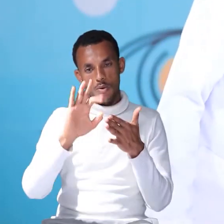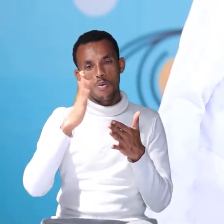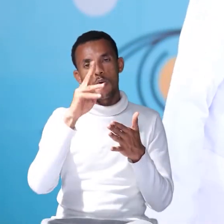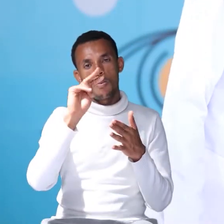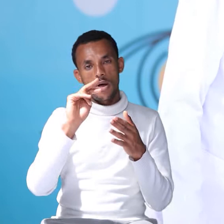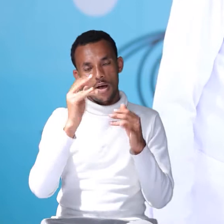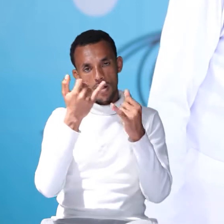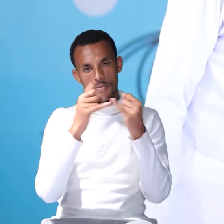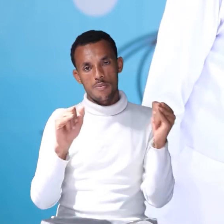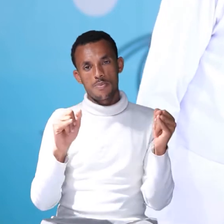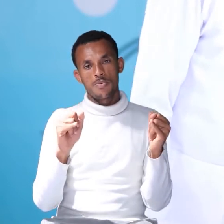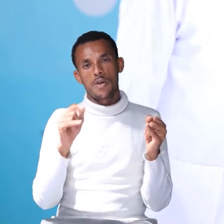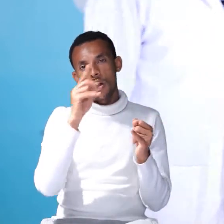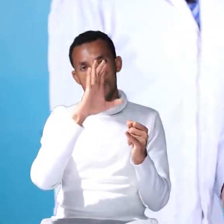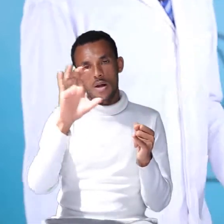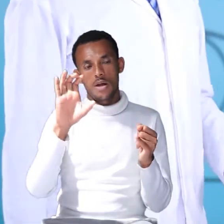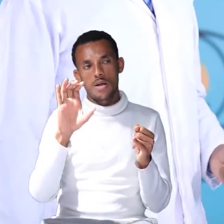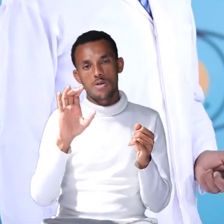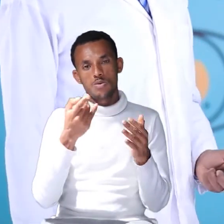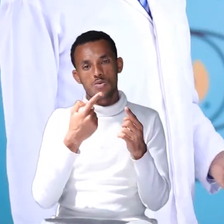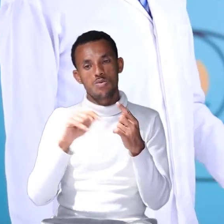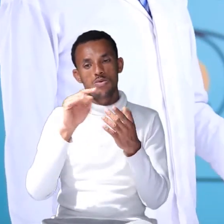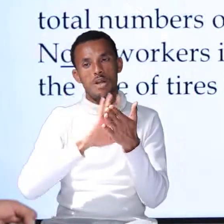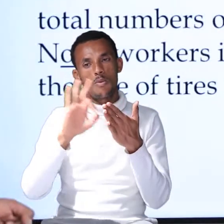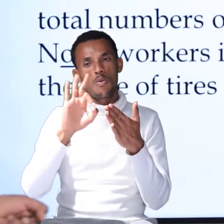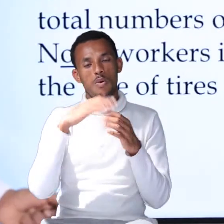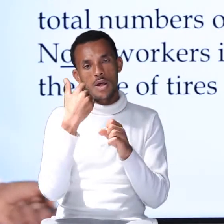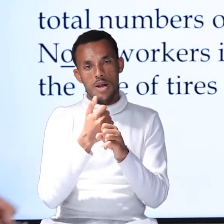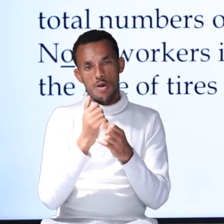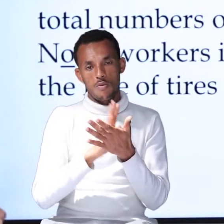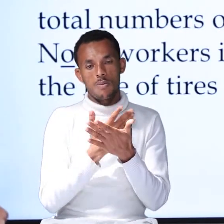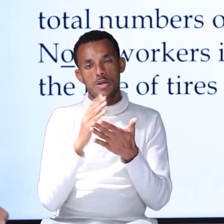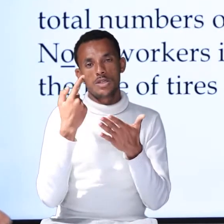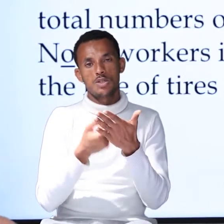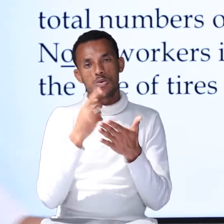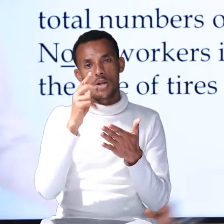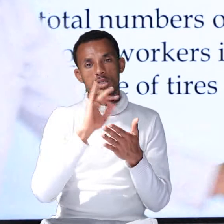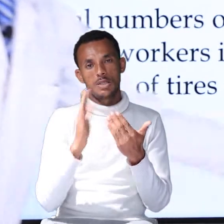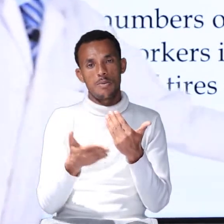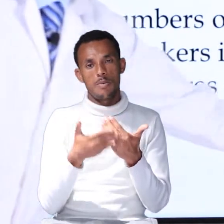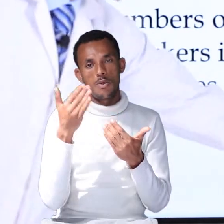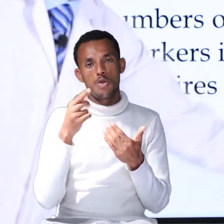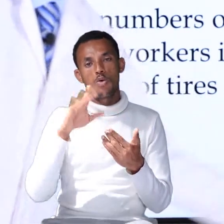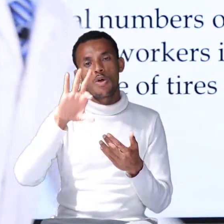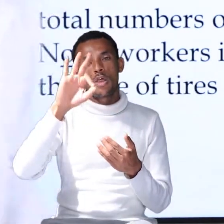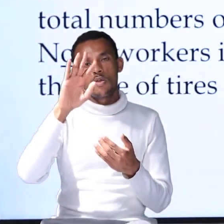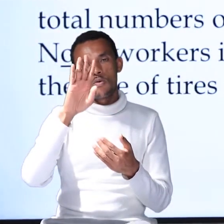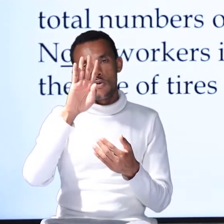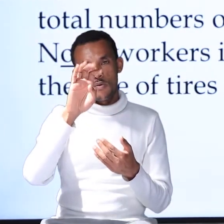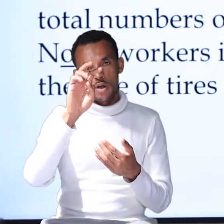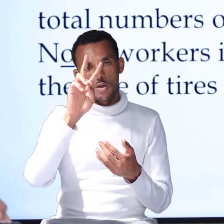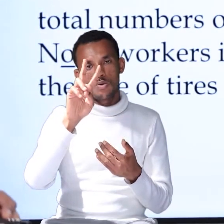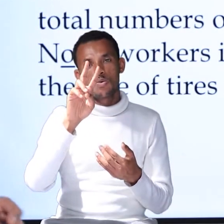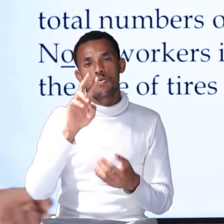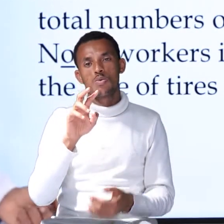repaired, 210, to the number of workers who have involved. When this one is simplified, you will get 42 to